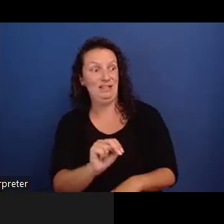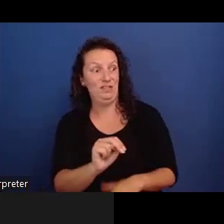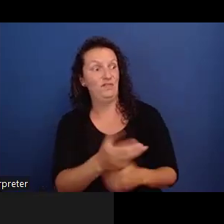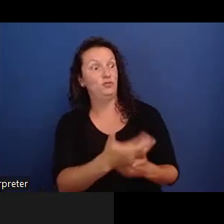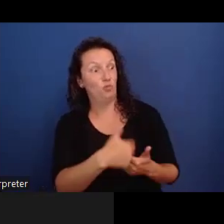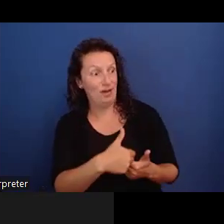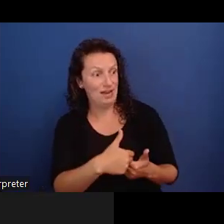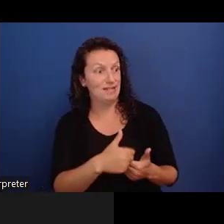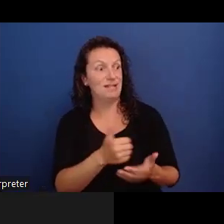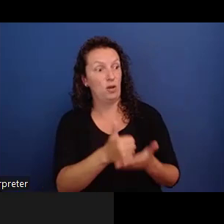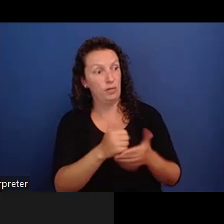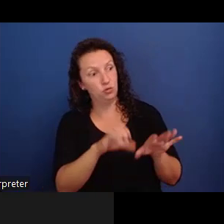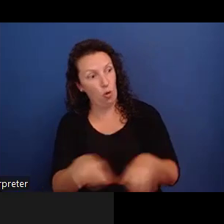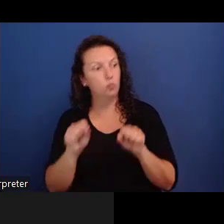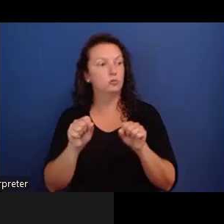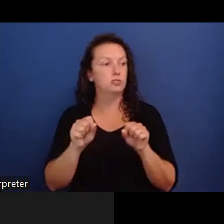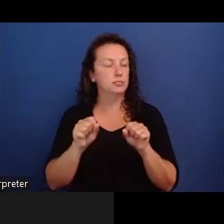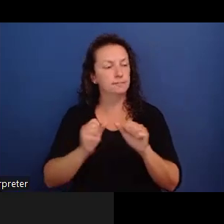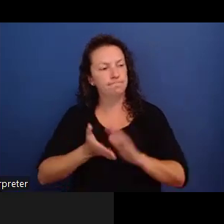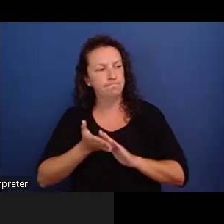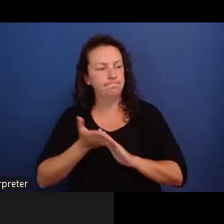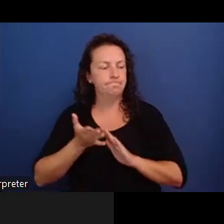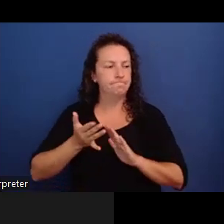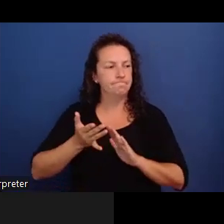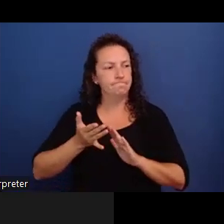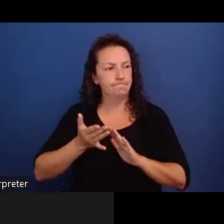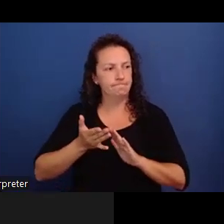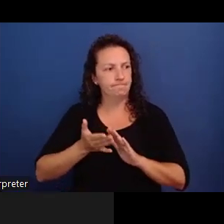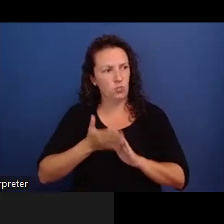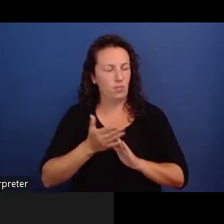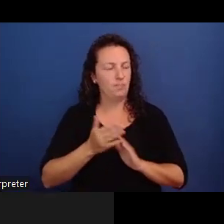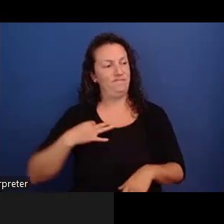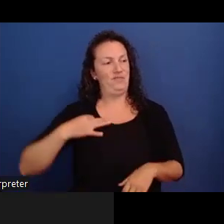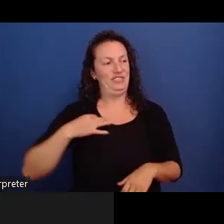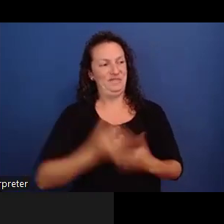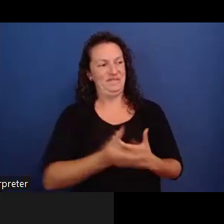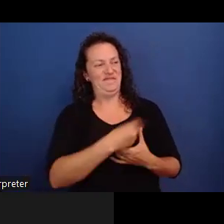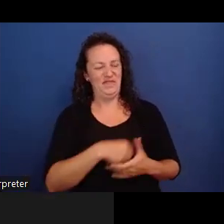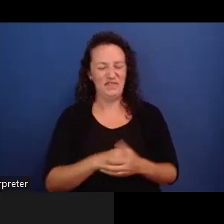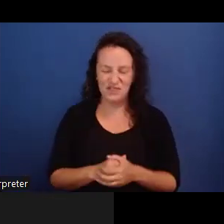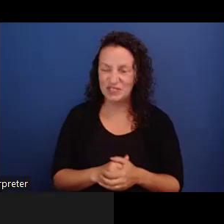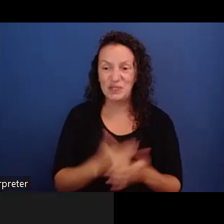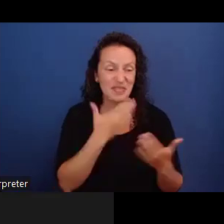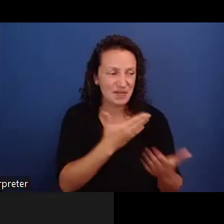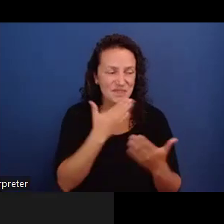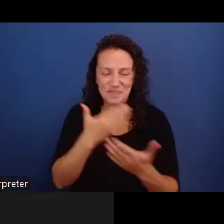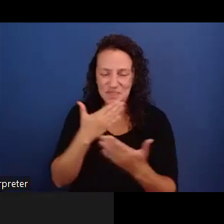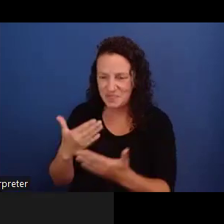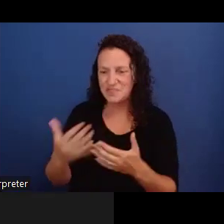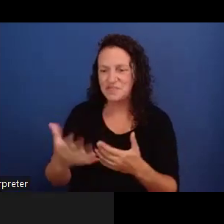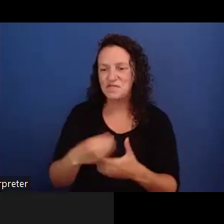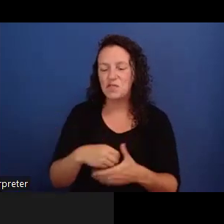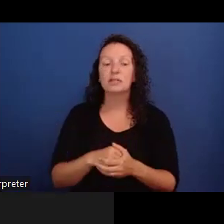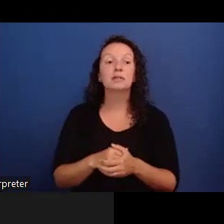hosting and stepping up. So thank you all so much for being here. I also want to